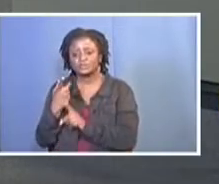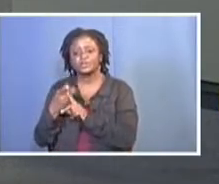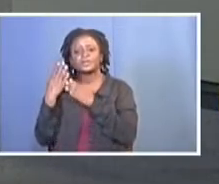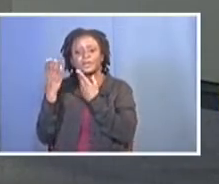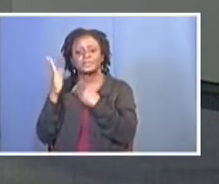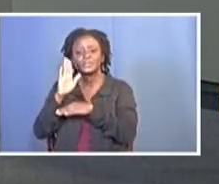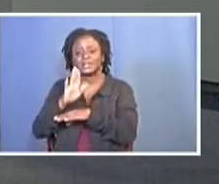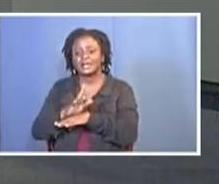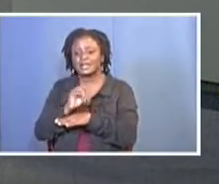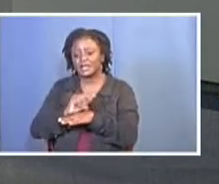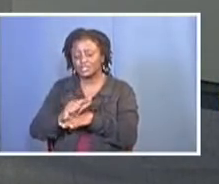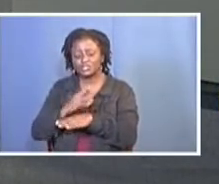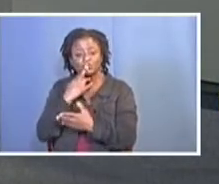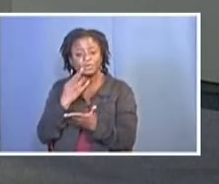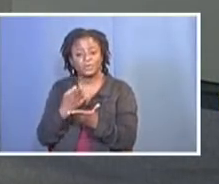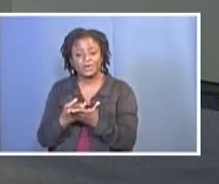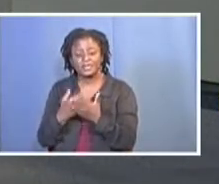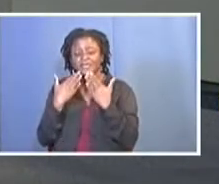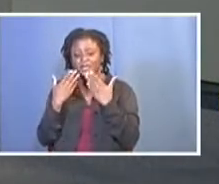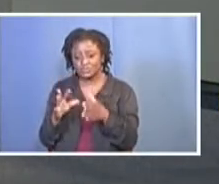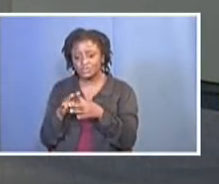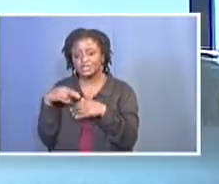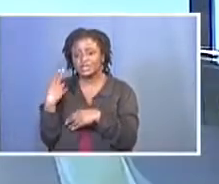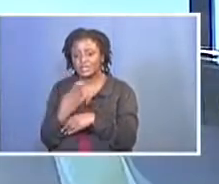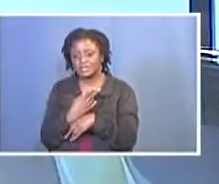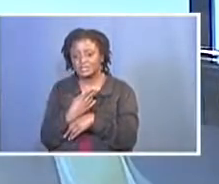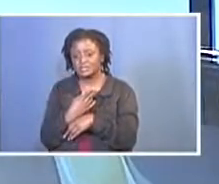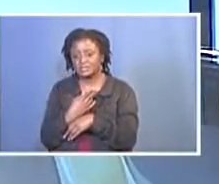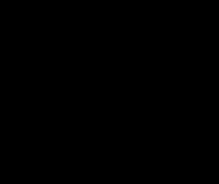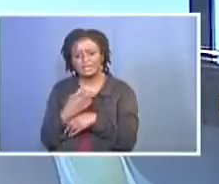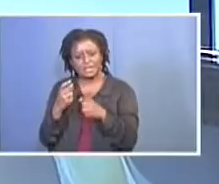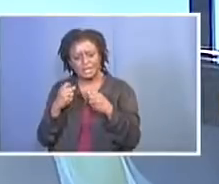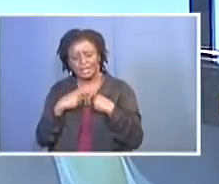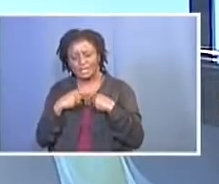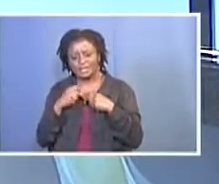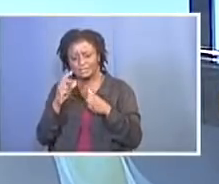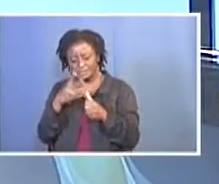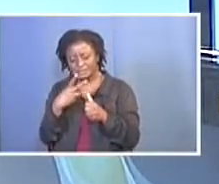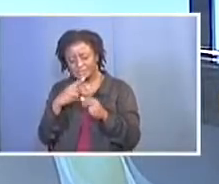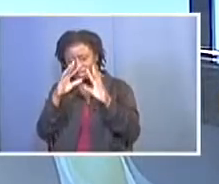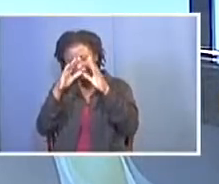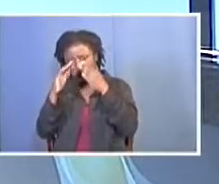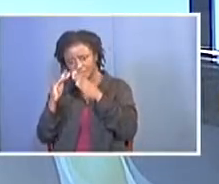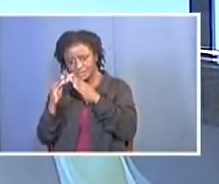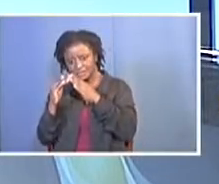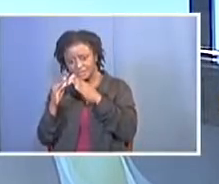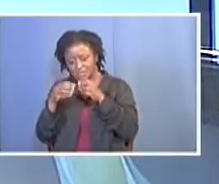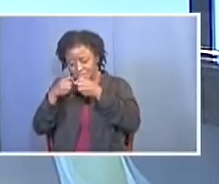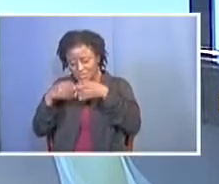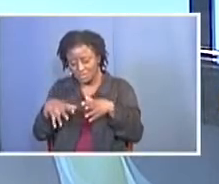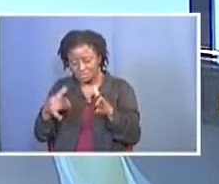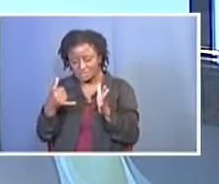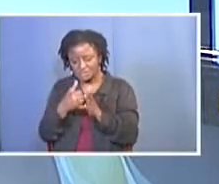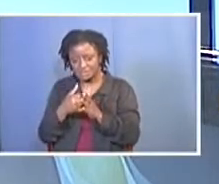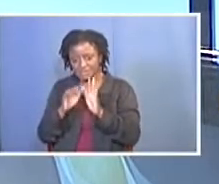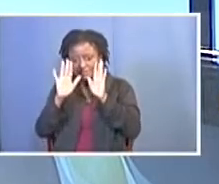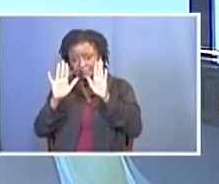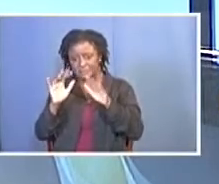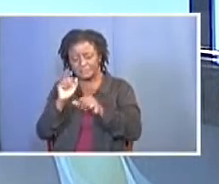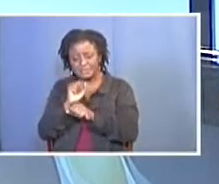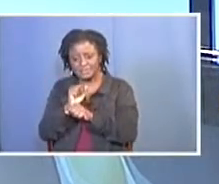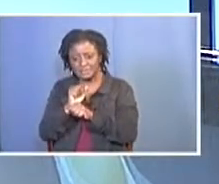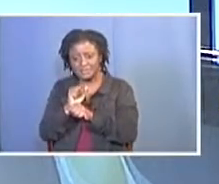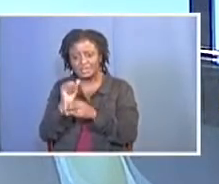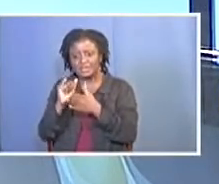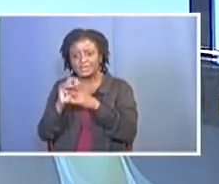Bahamas Tonight, the National Report. Thanks for joining us. Has the second city lost its magic? That's the question Prime Minister